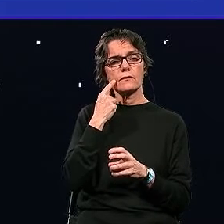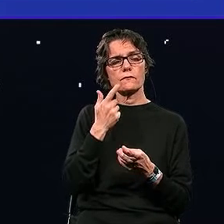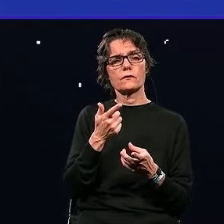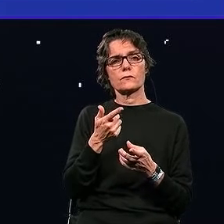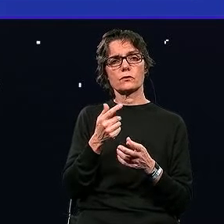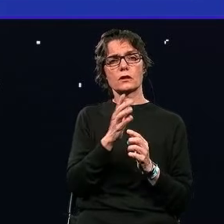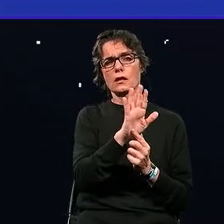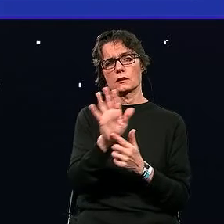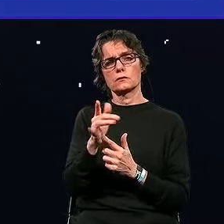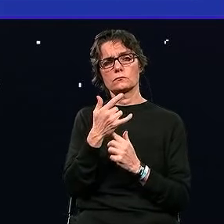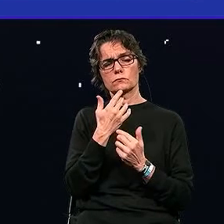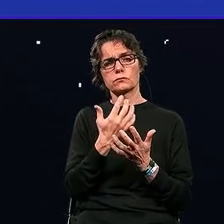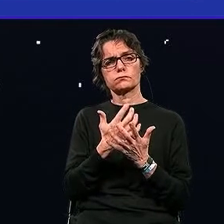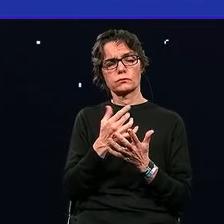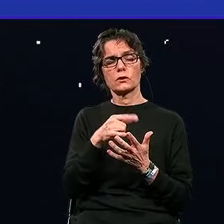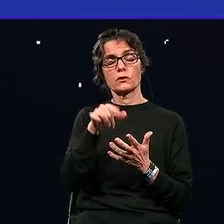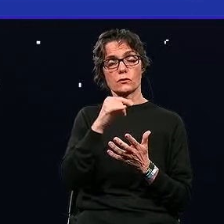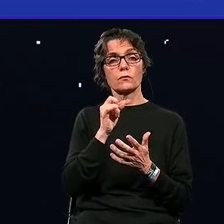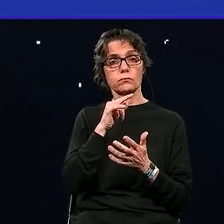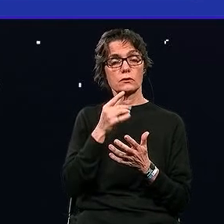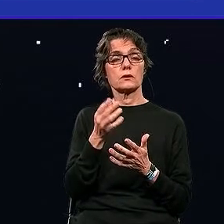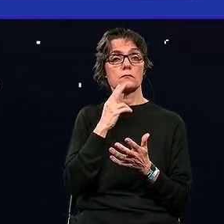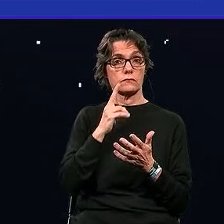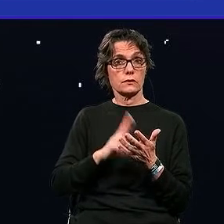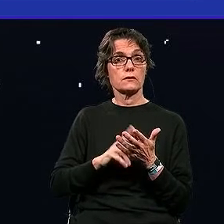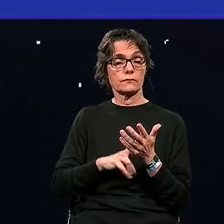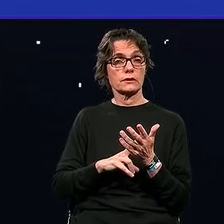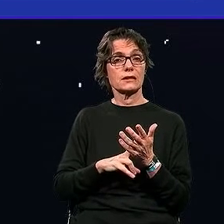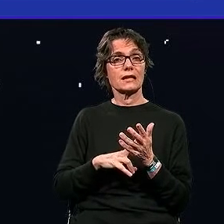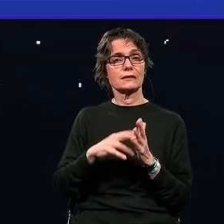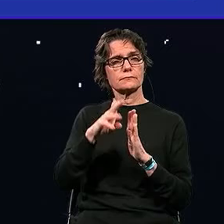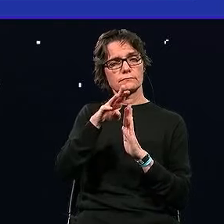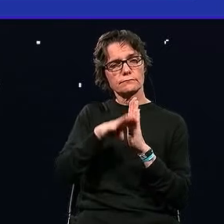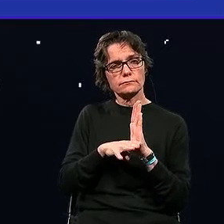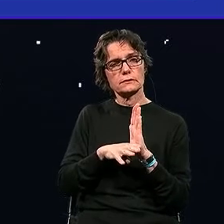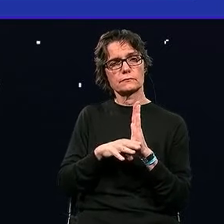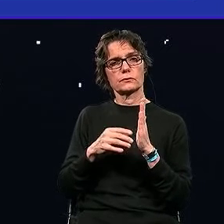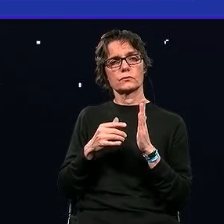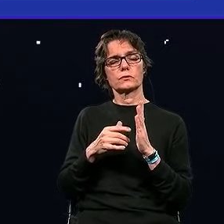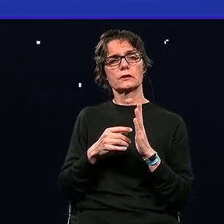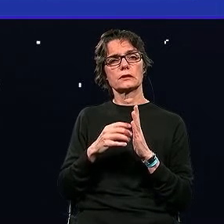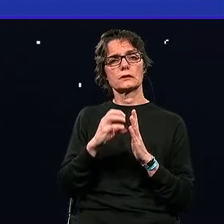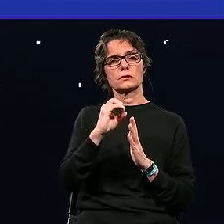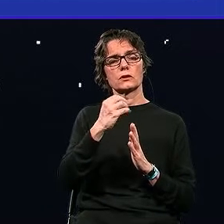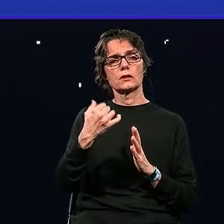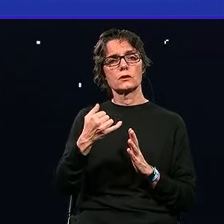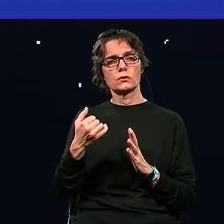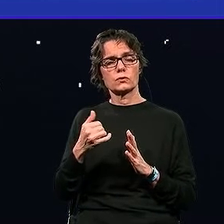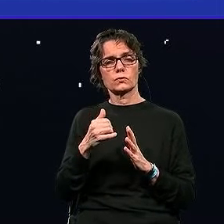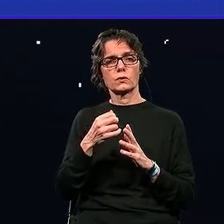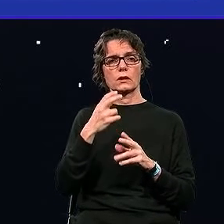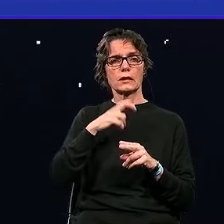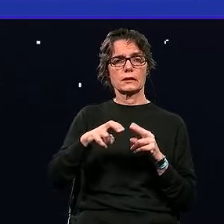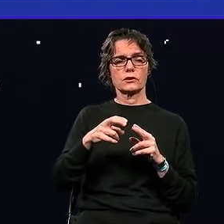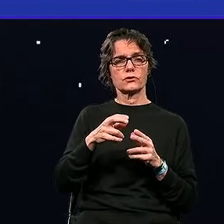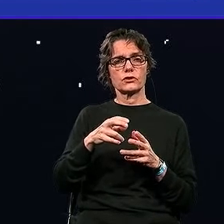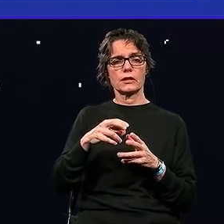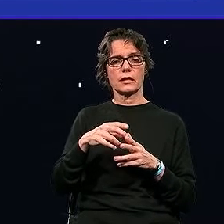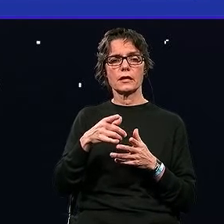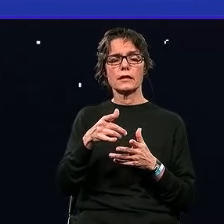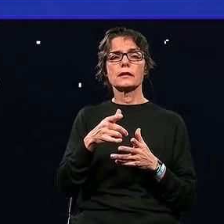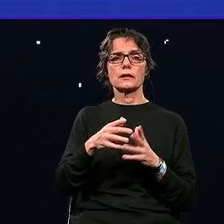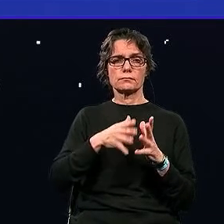great examples about how we can significantly drive down the carbon intensity and the energy use in